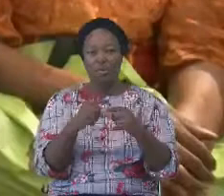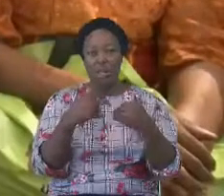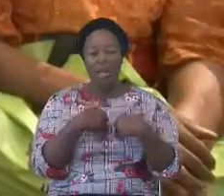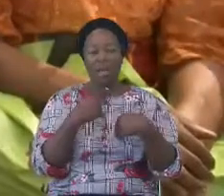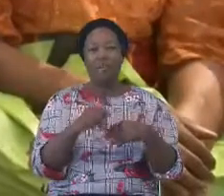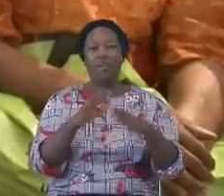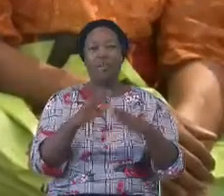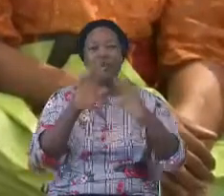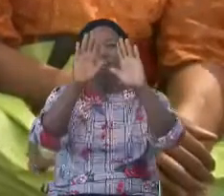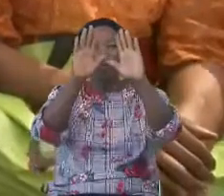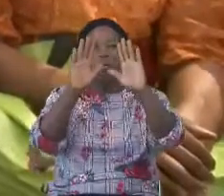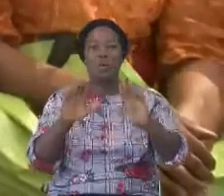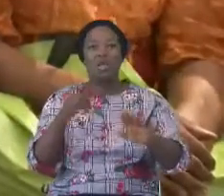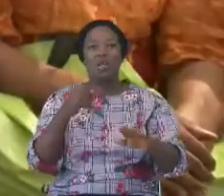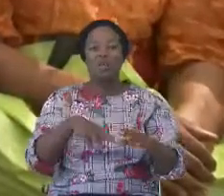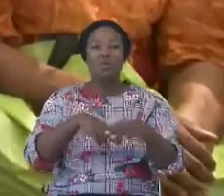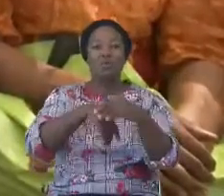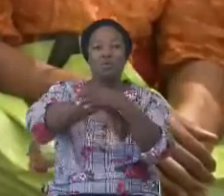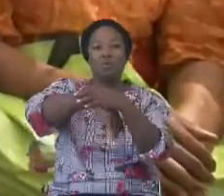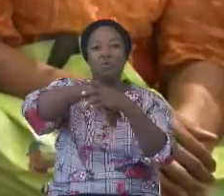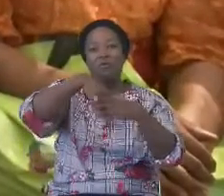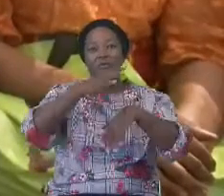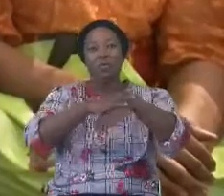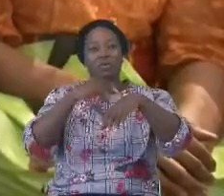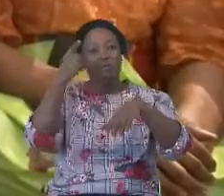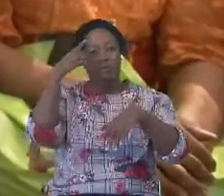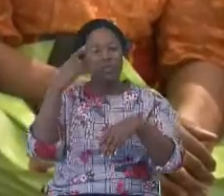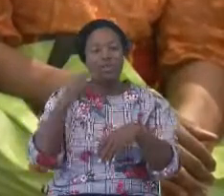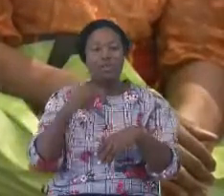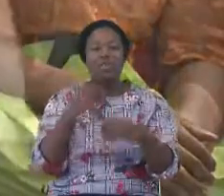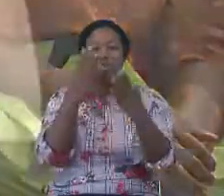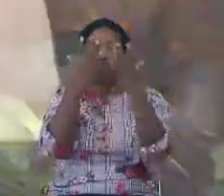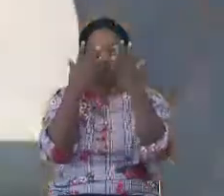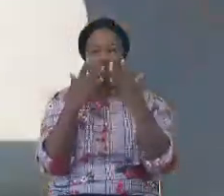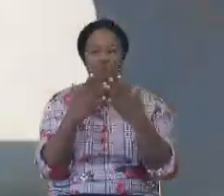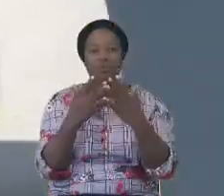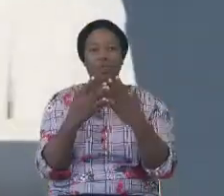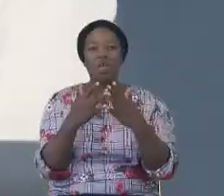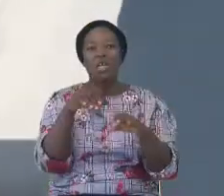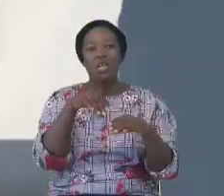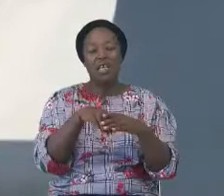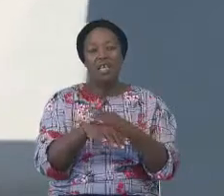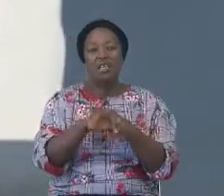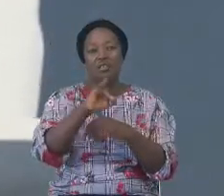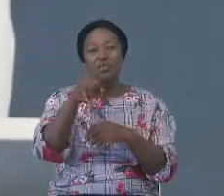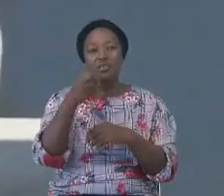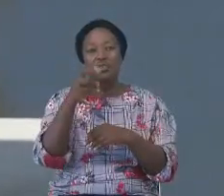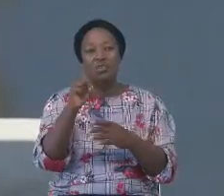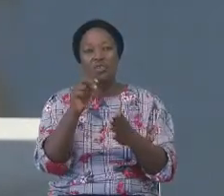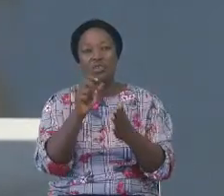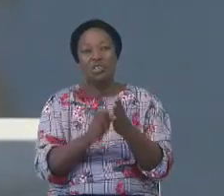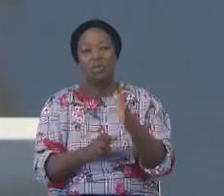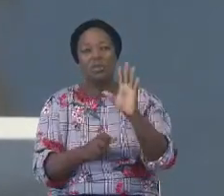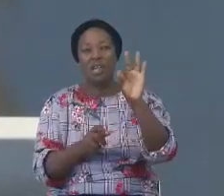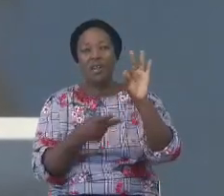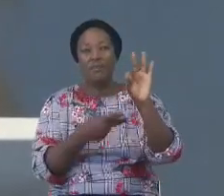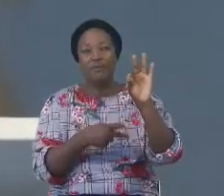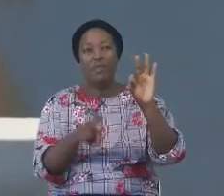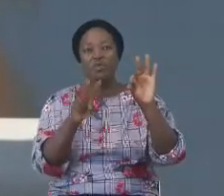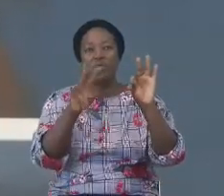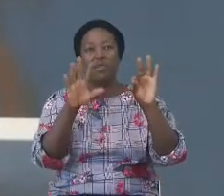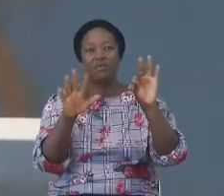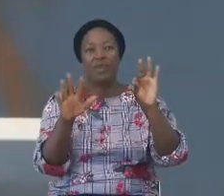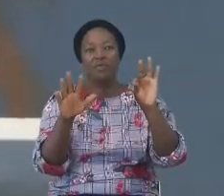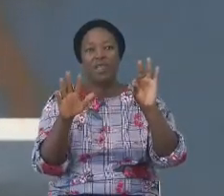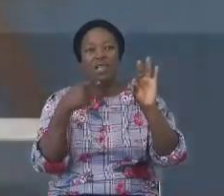come. And I will have the wonder of solace for the sorrowful. In John chapter